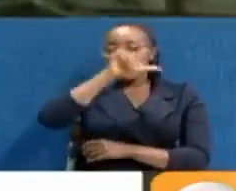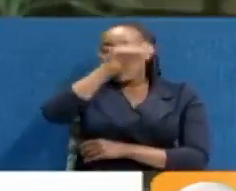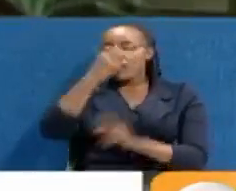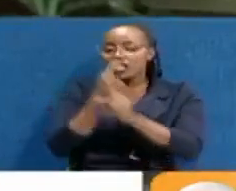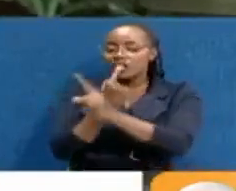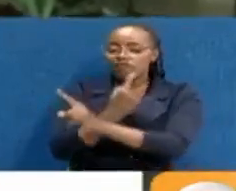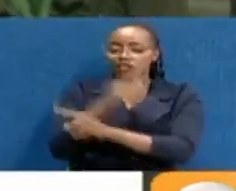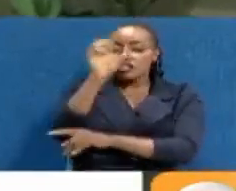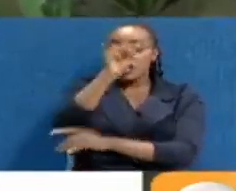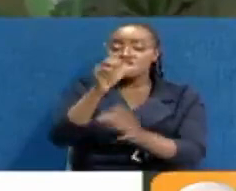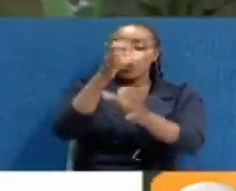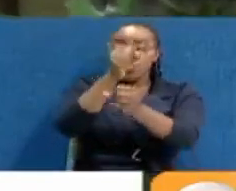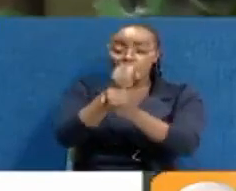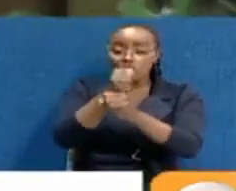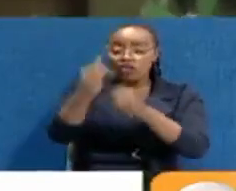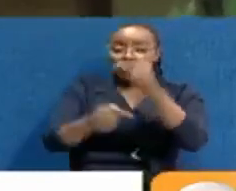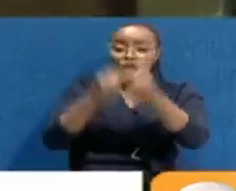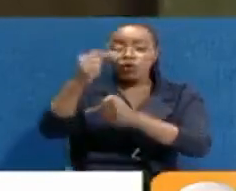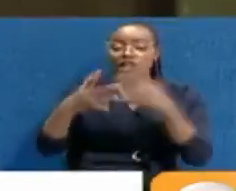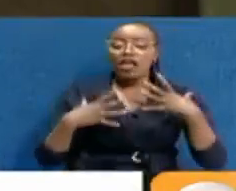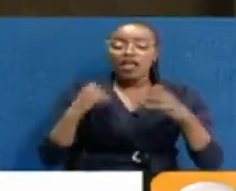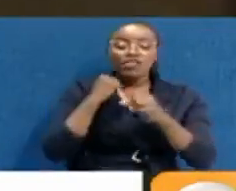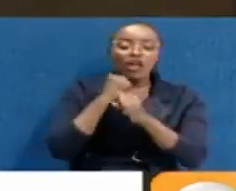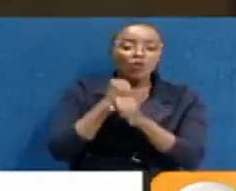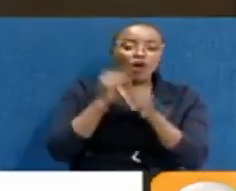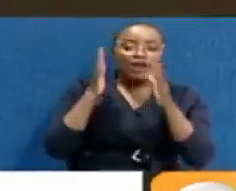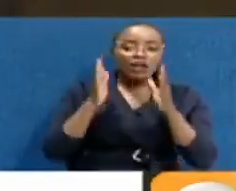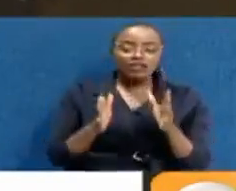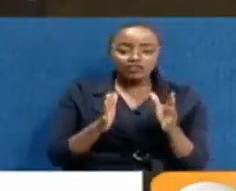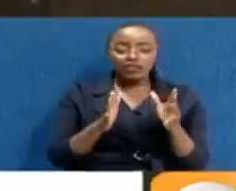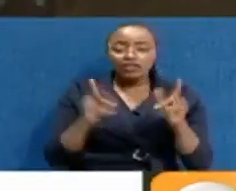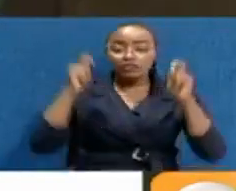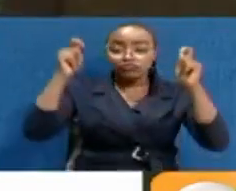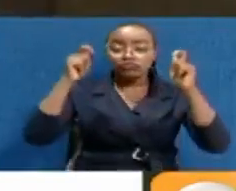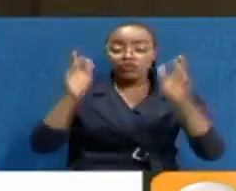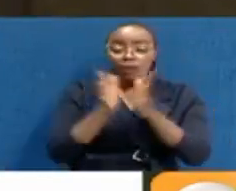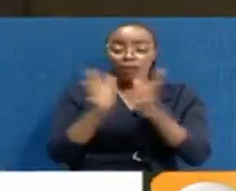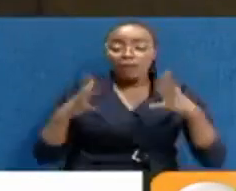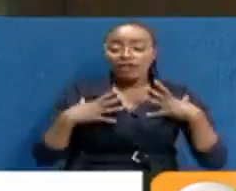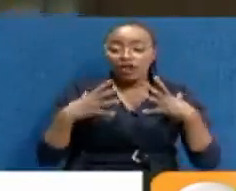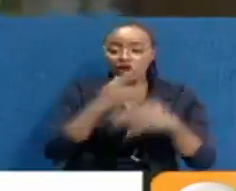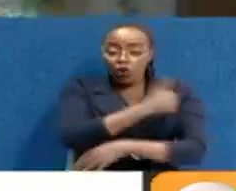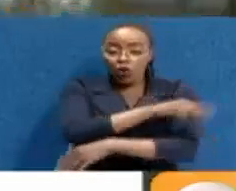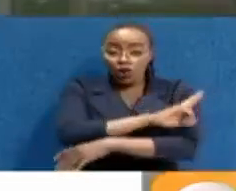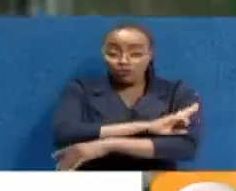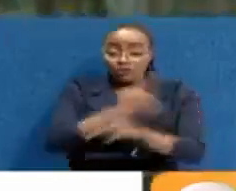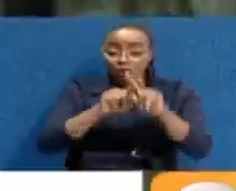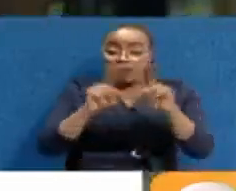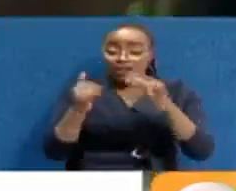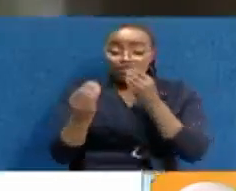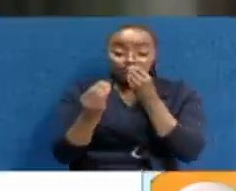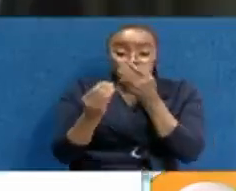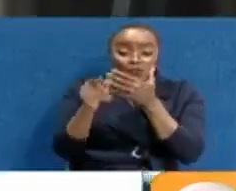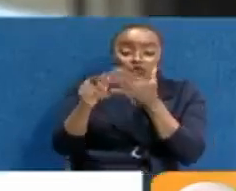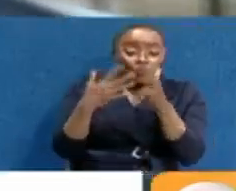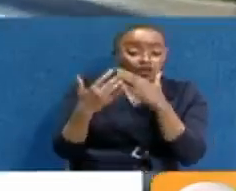other stakeholders. The ongoing healthcare workers' strike has paralyzed services in public hospitals. Although the detail of the